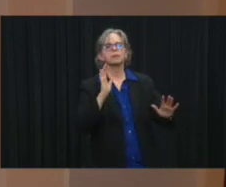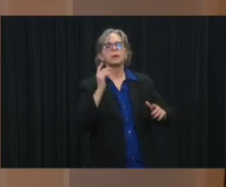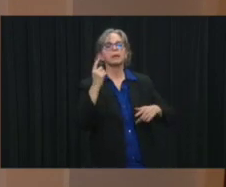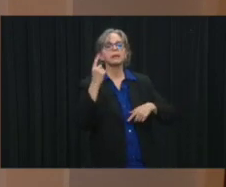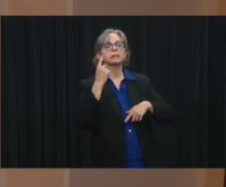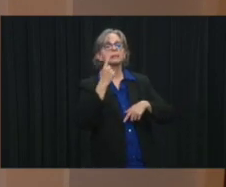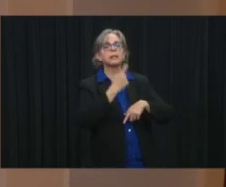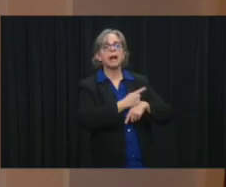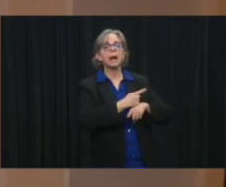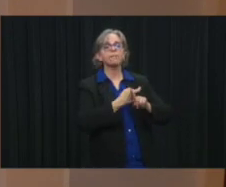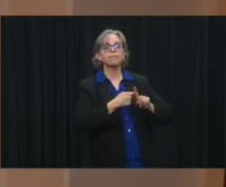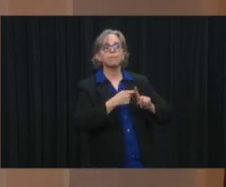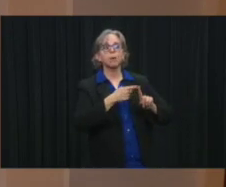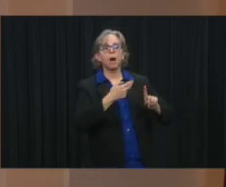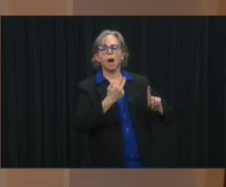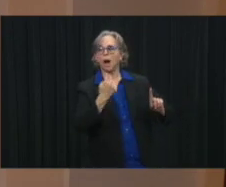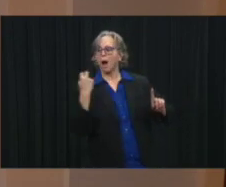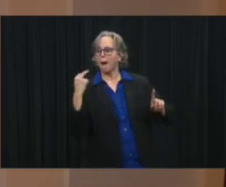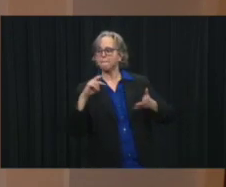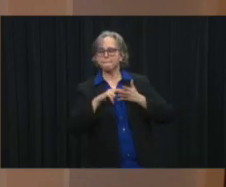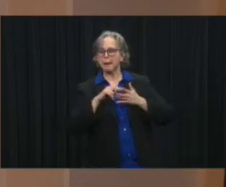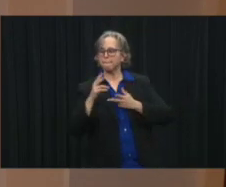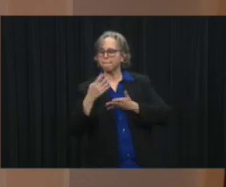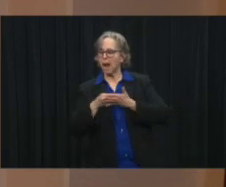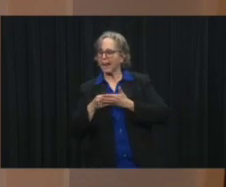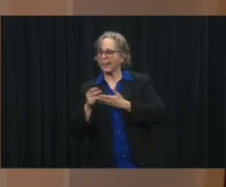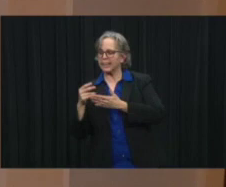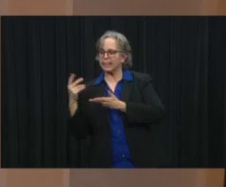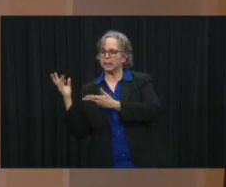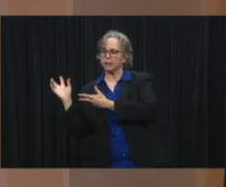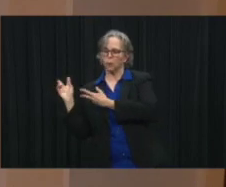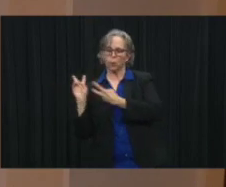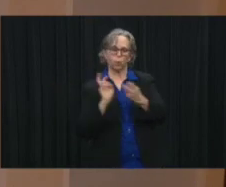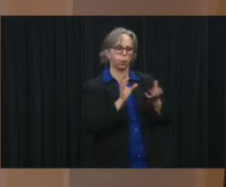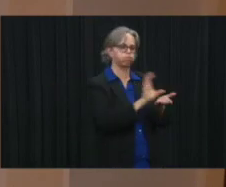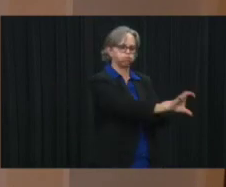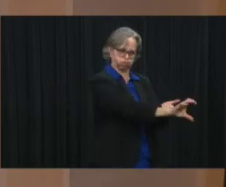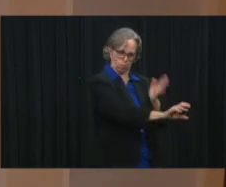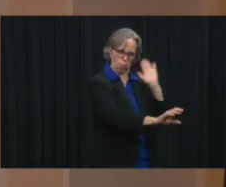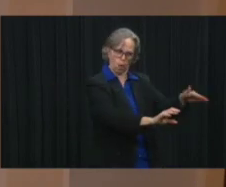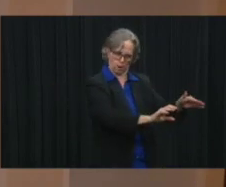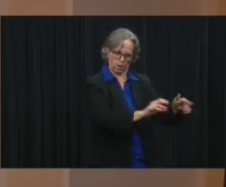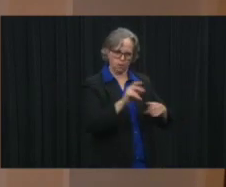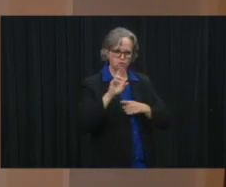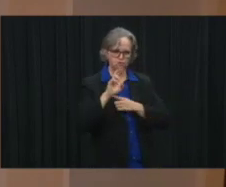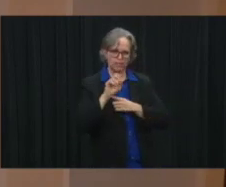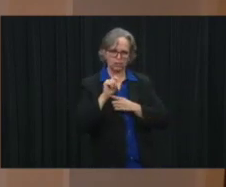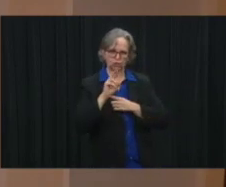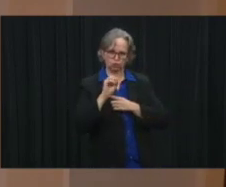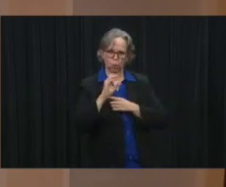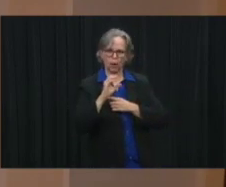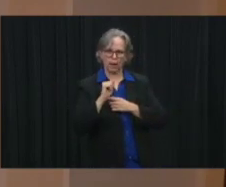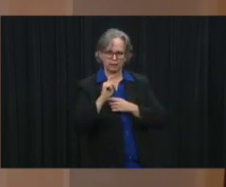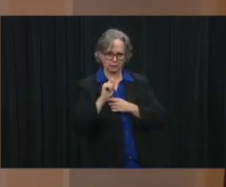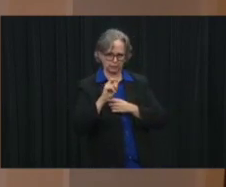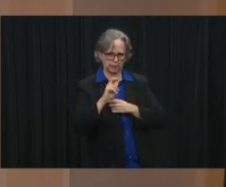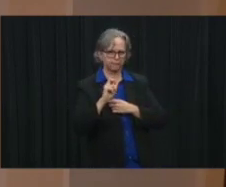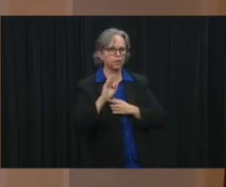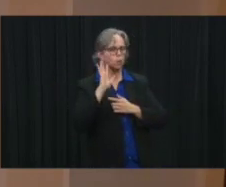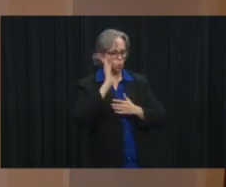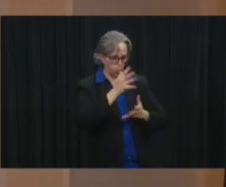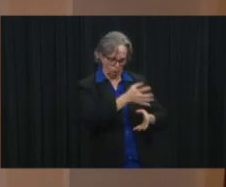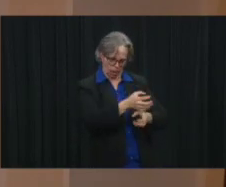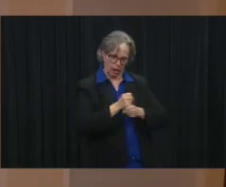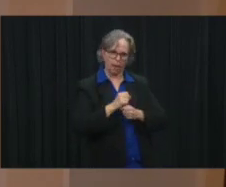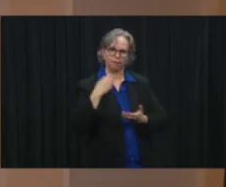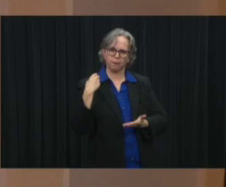point that you're eligible. You will get your benefits. Just know that service is there for you,